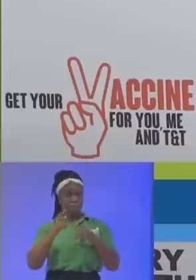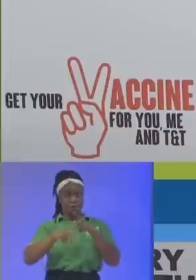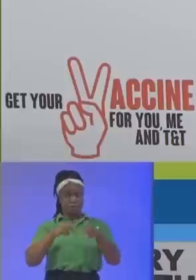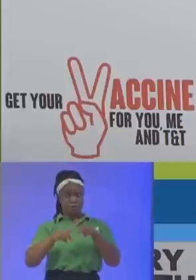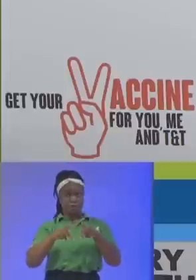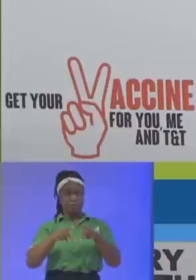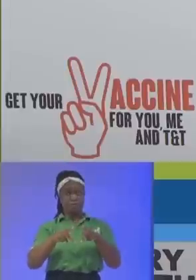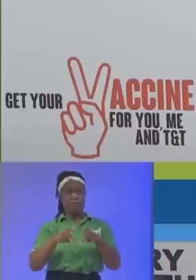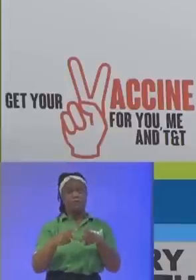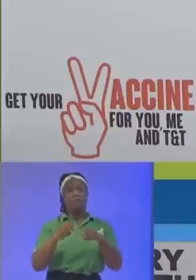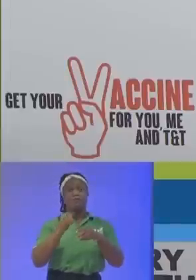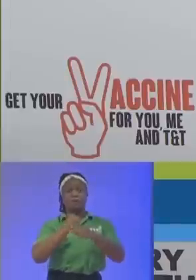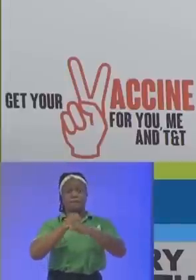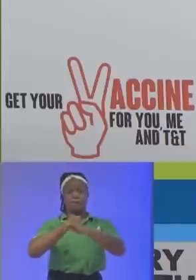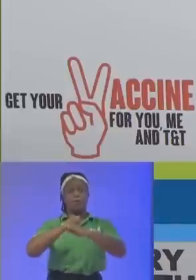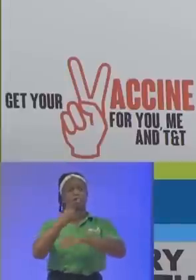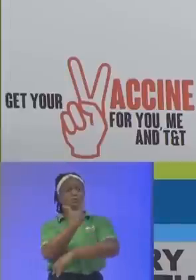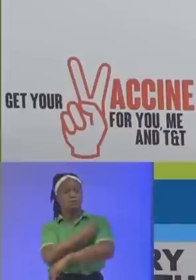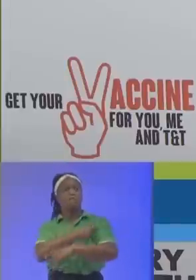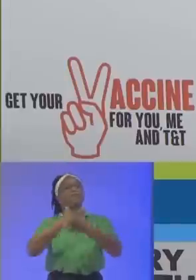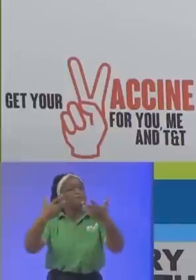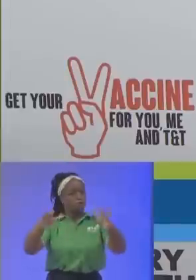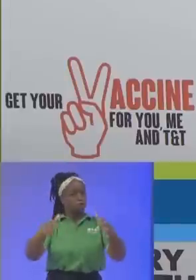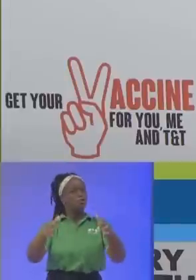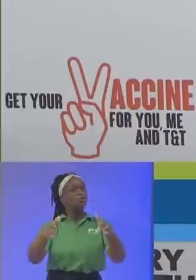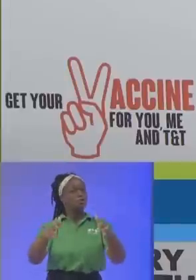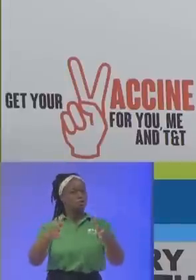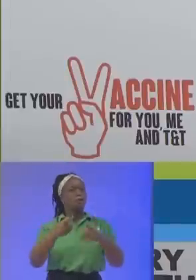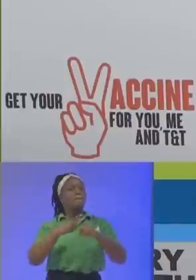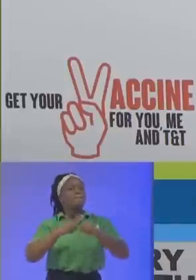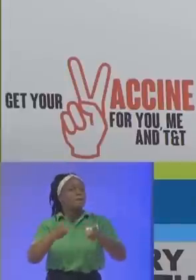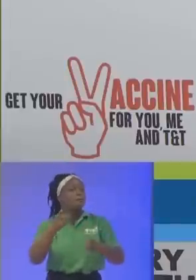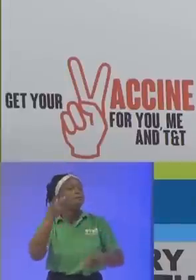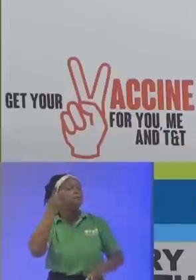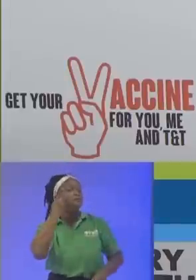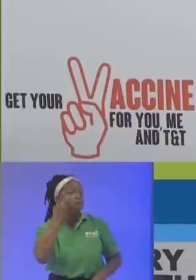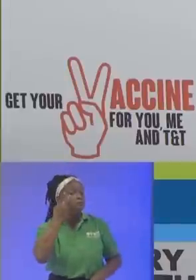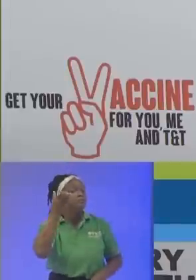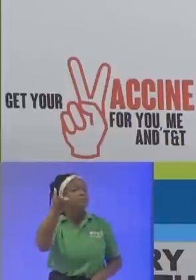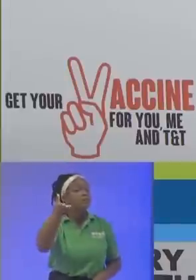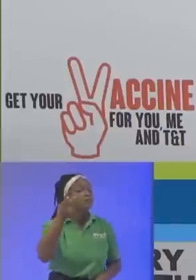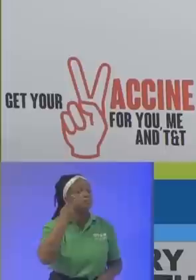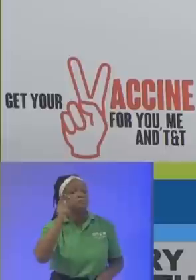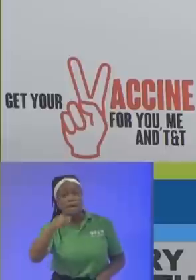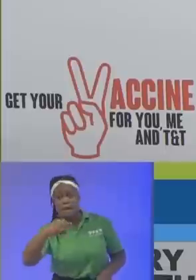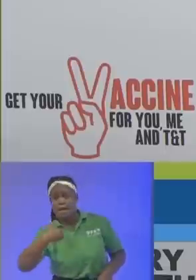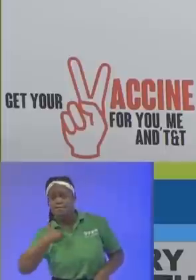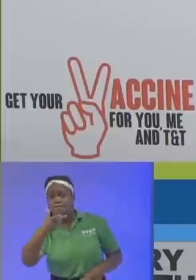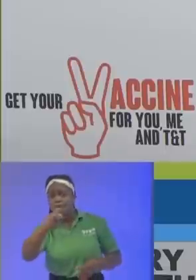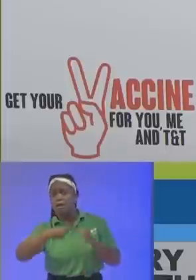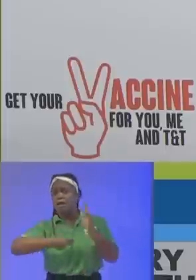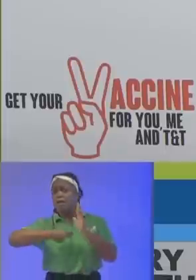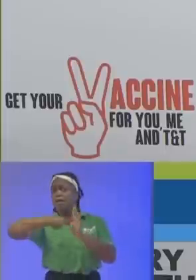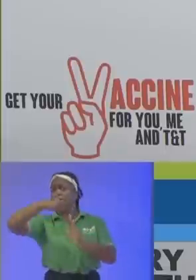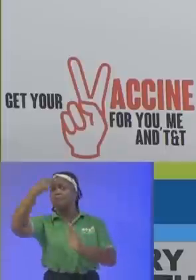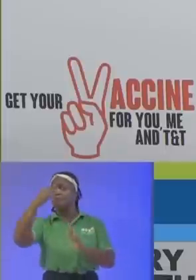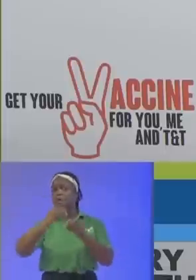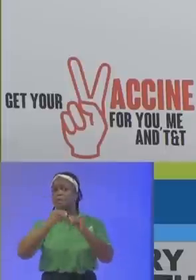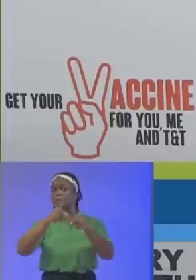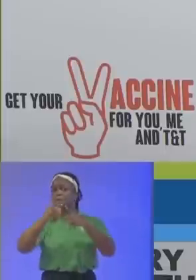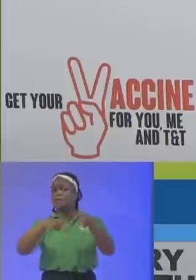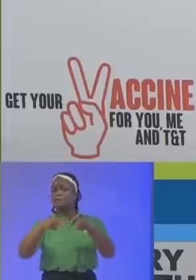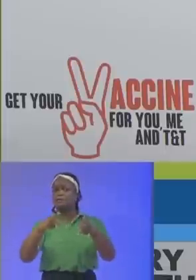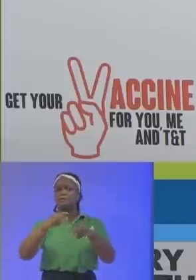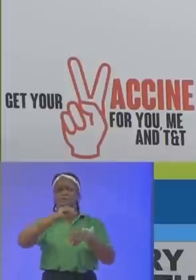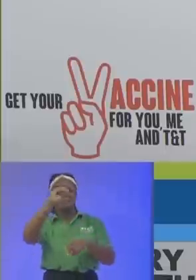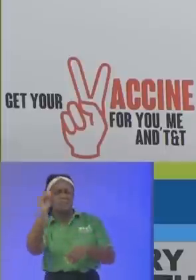countries, there's a high level of herd immunity, that is, a high vaccination uptake. In